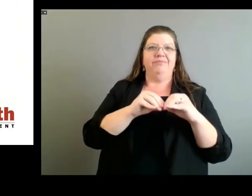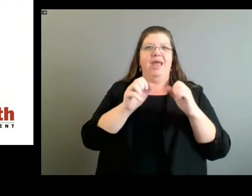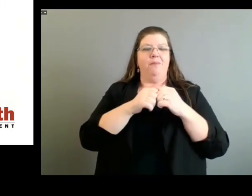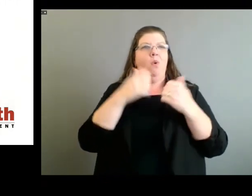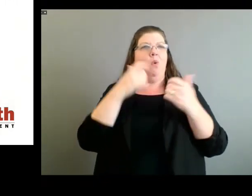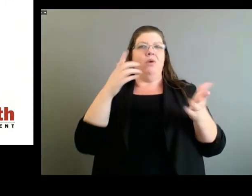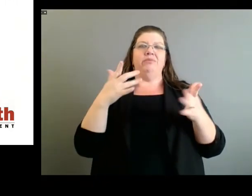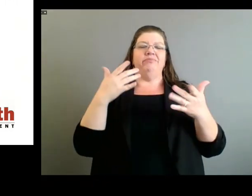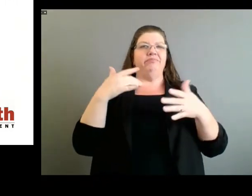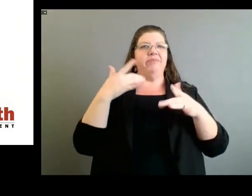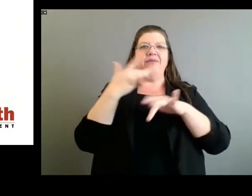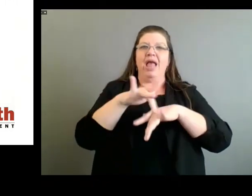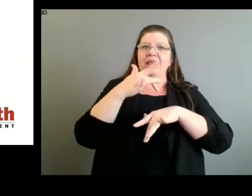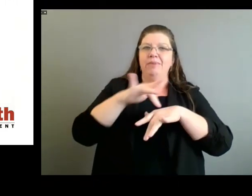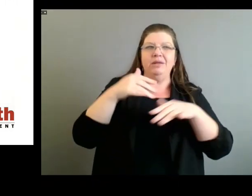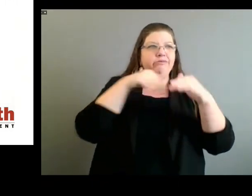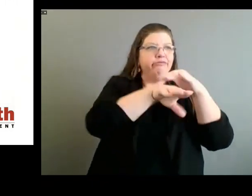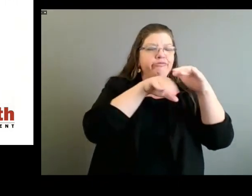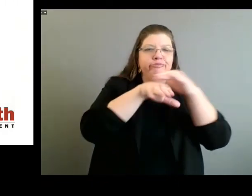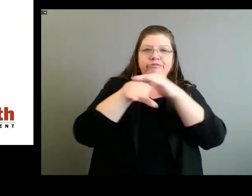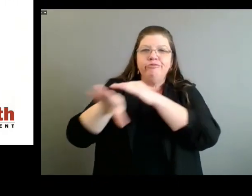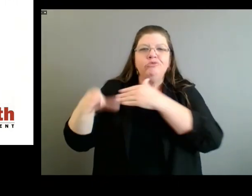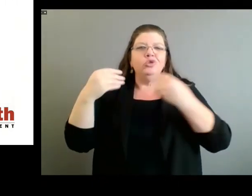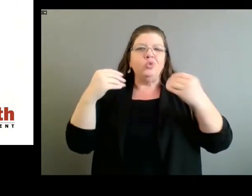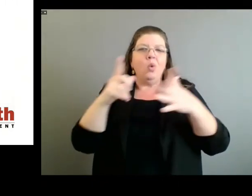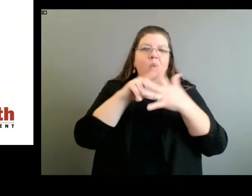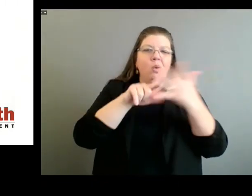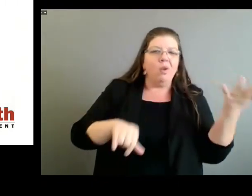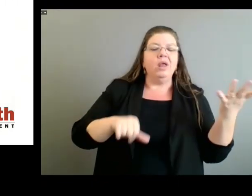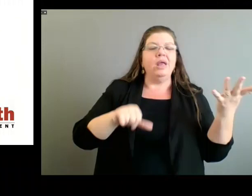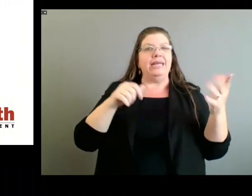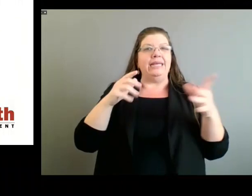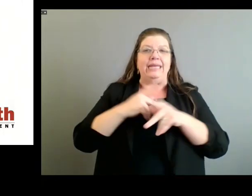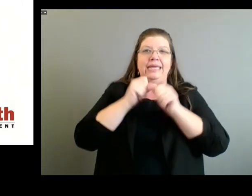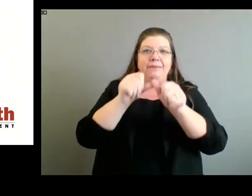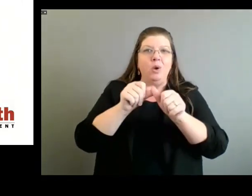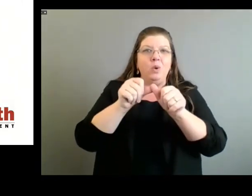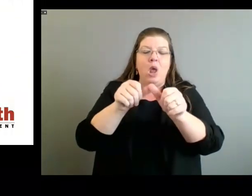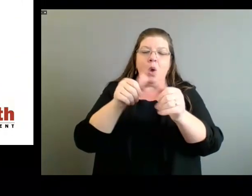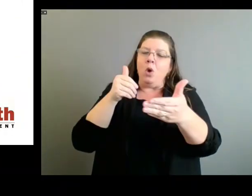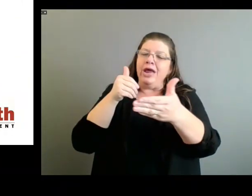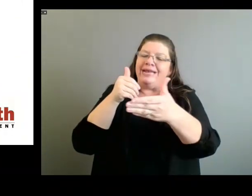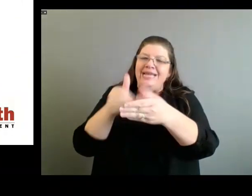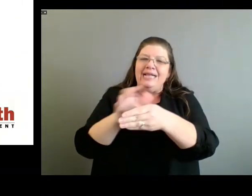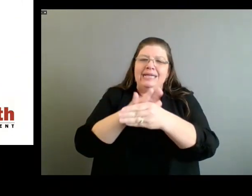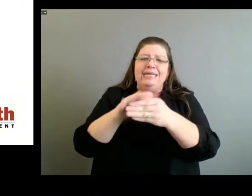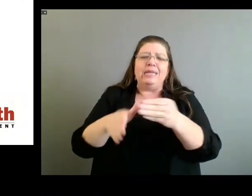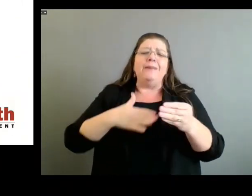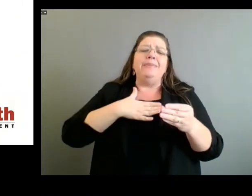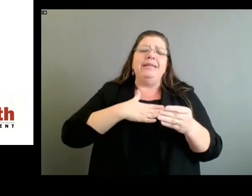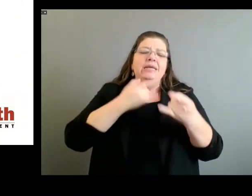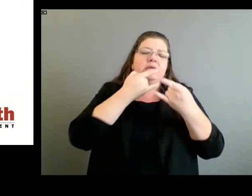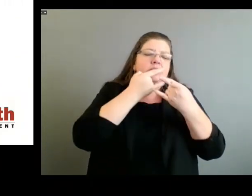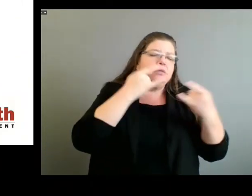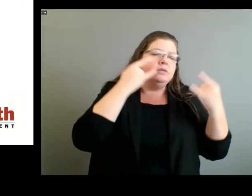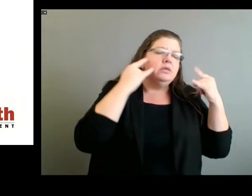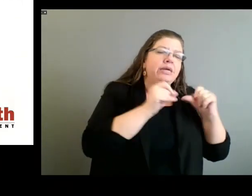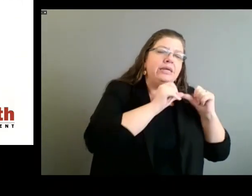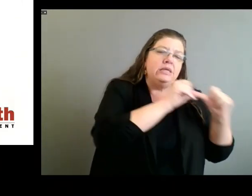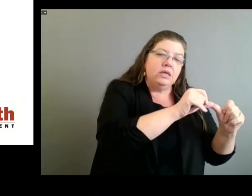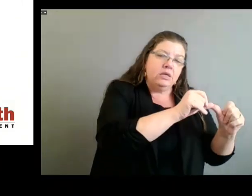spans. Keep doing what you're doing. We're nearly there. Please wear your mask, continue to do